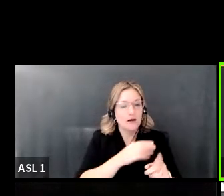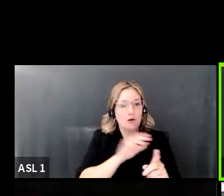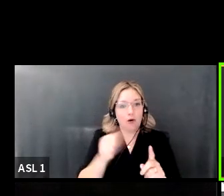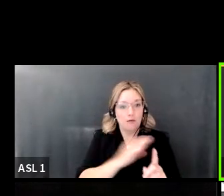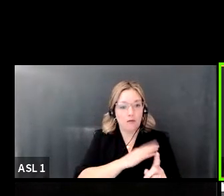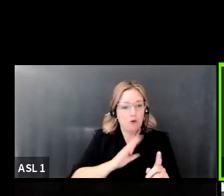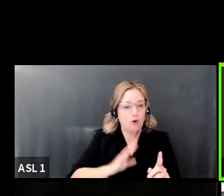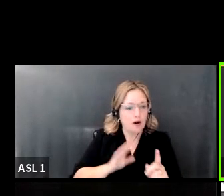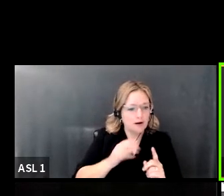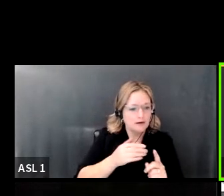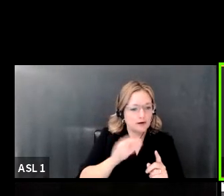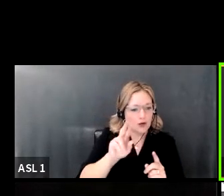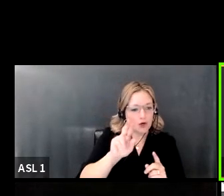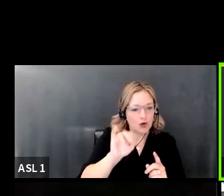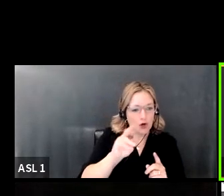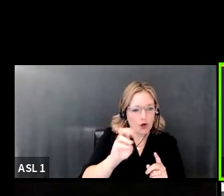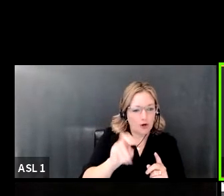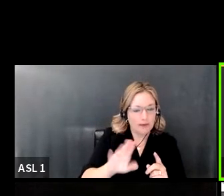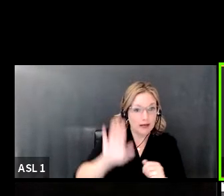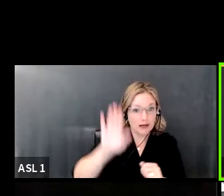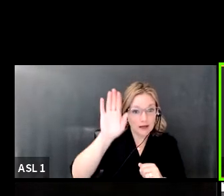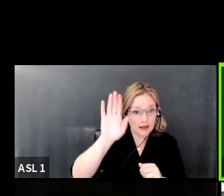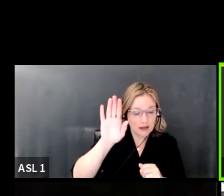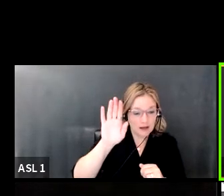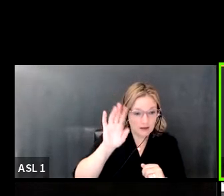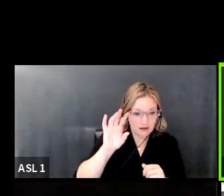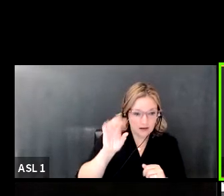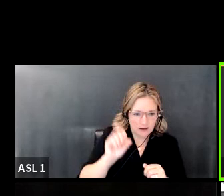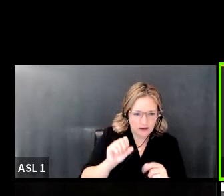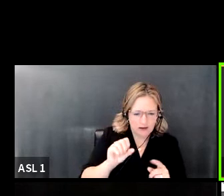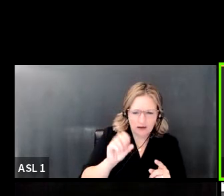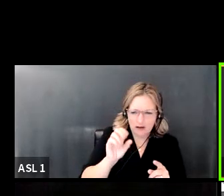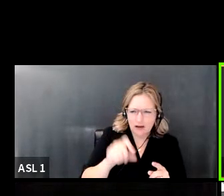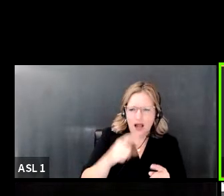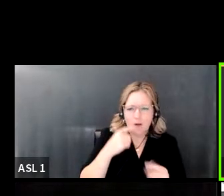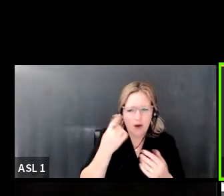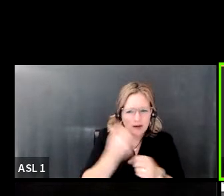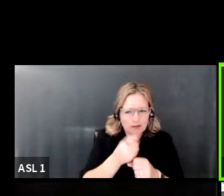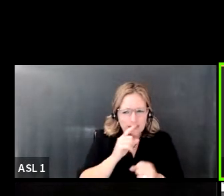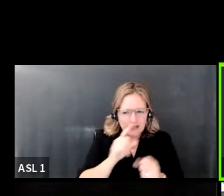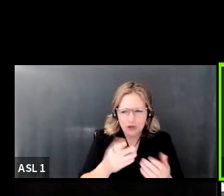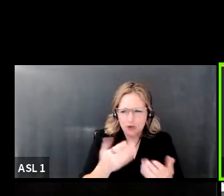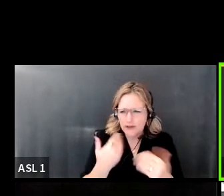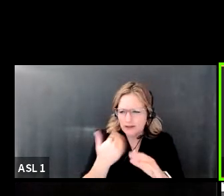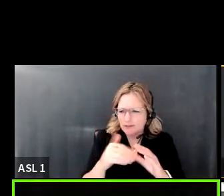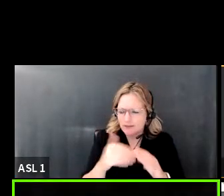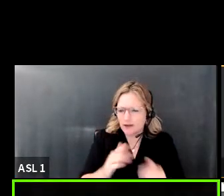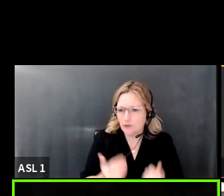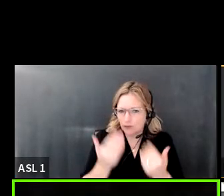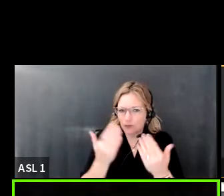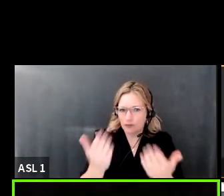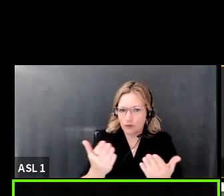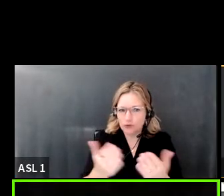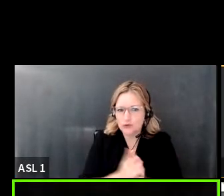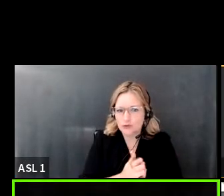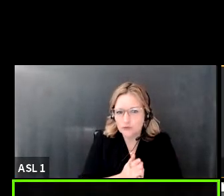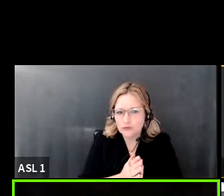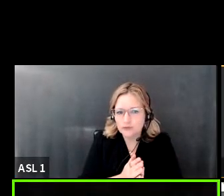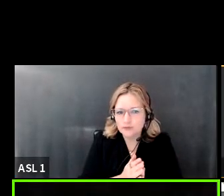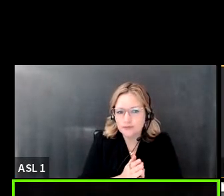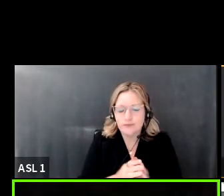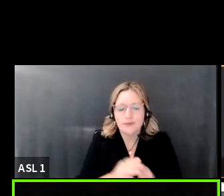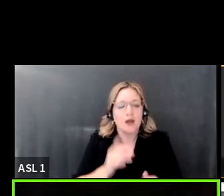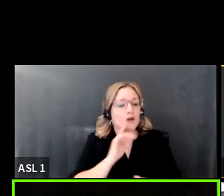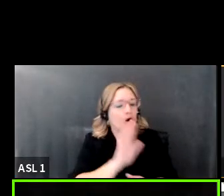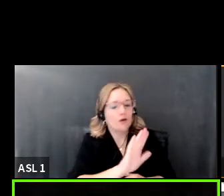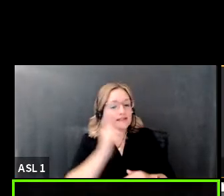notion email it to us because uh just to understand it completely here certainly it as i said this is for